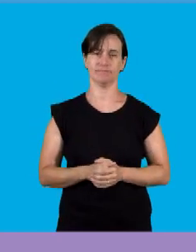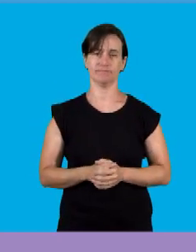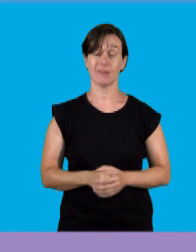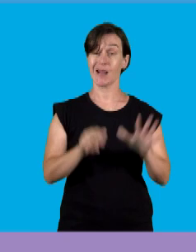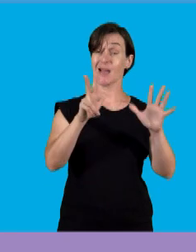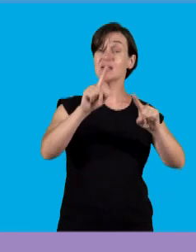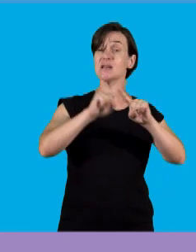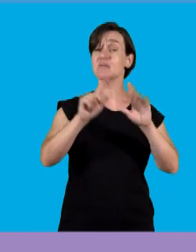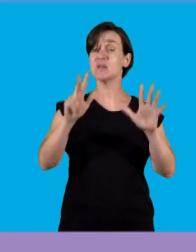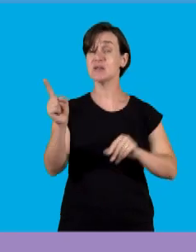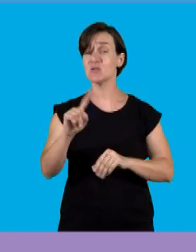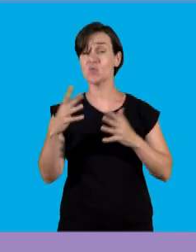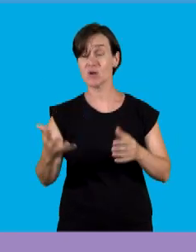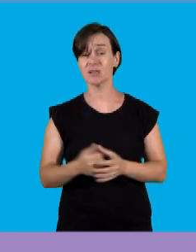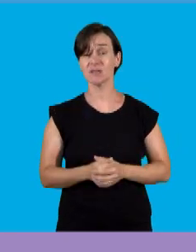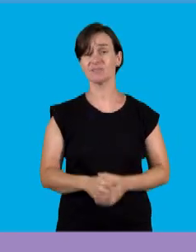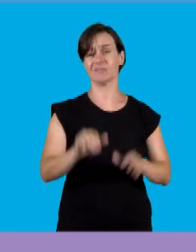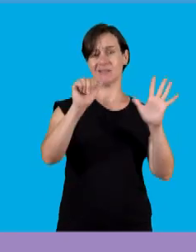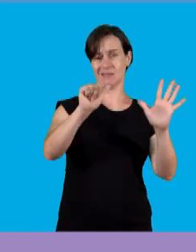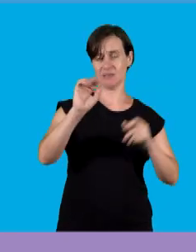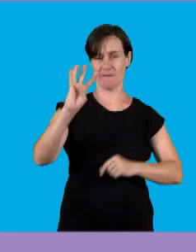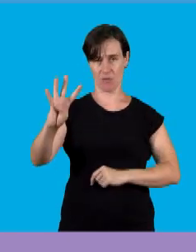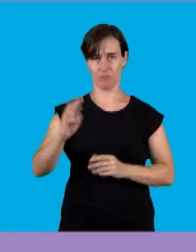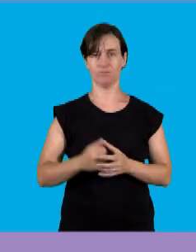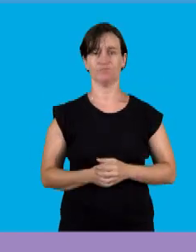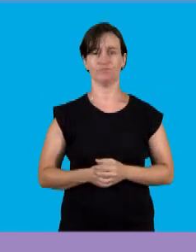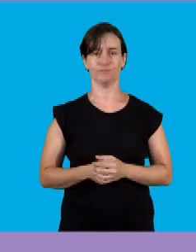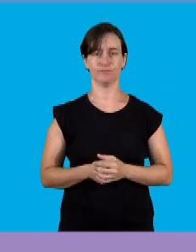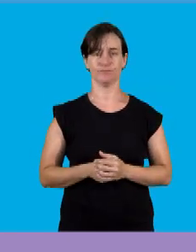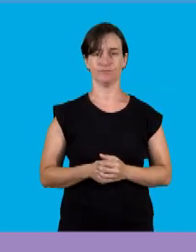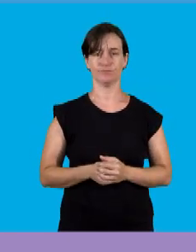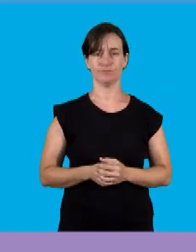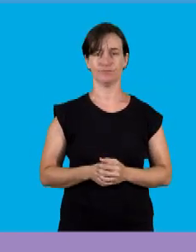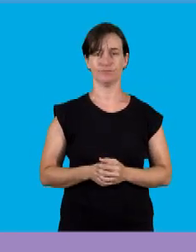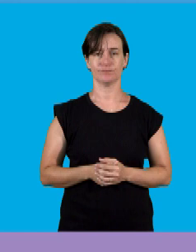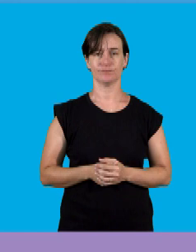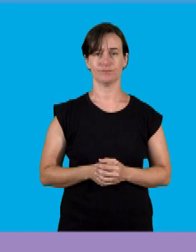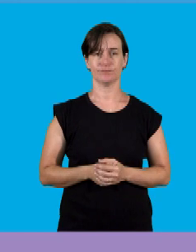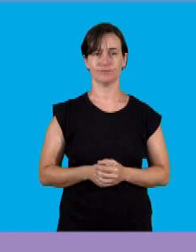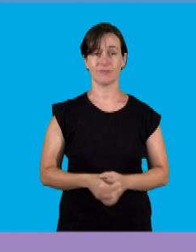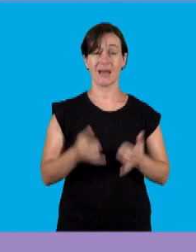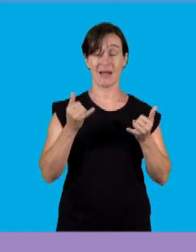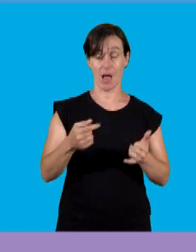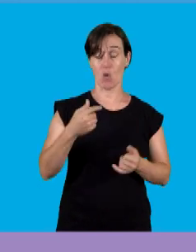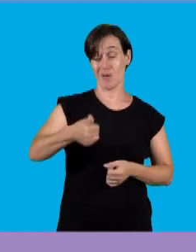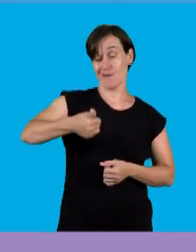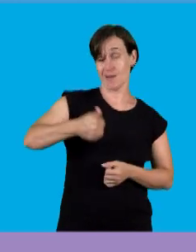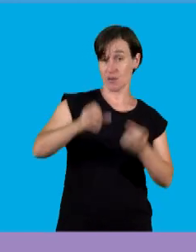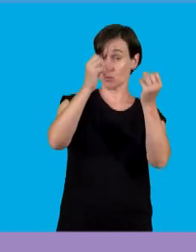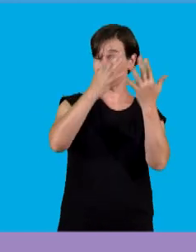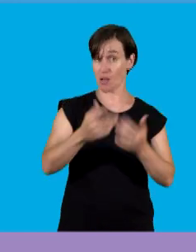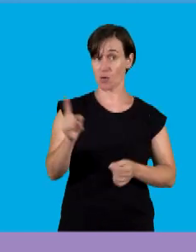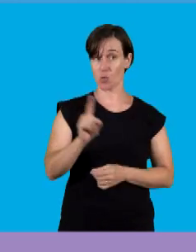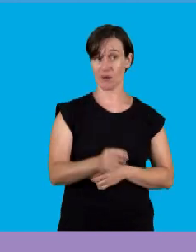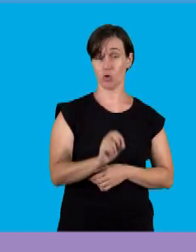that 8 multiplied by 8 is 64. And then we are going to calculate that 2